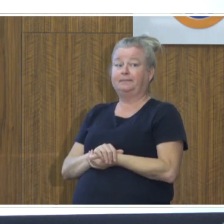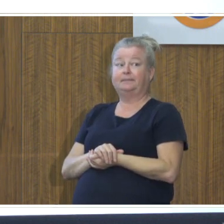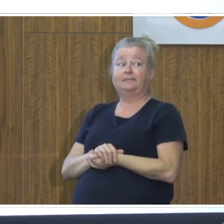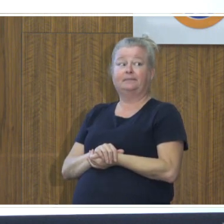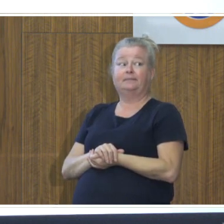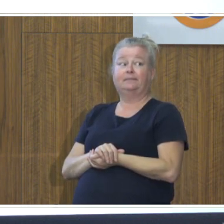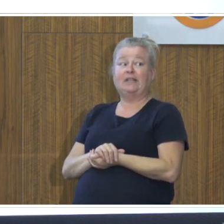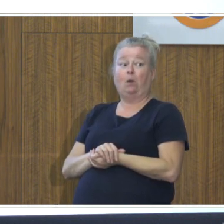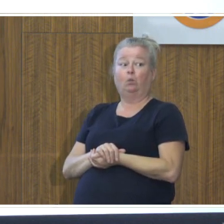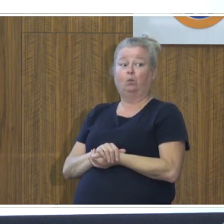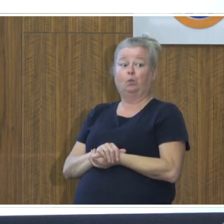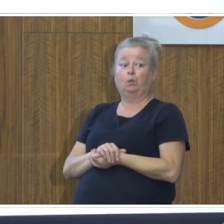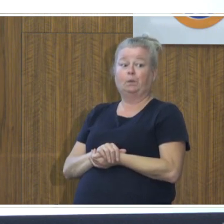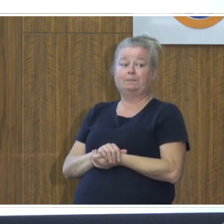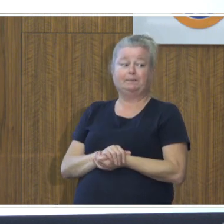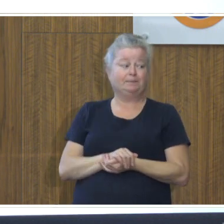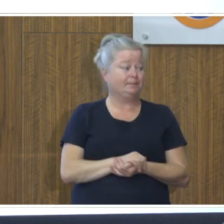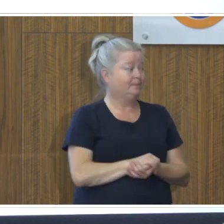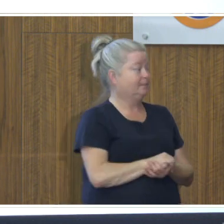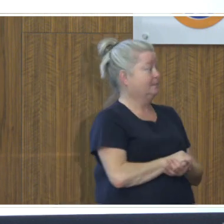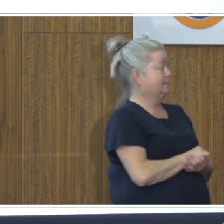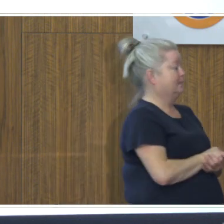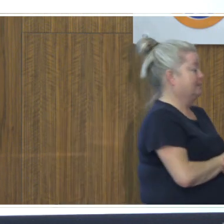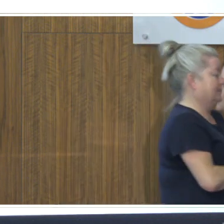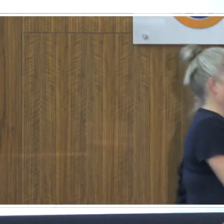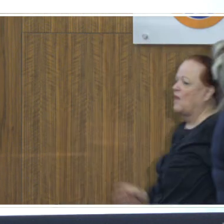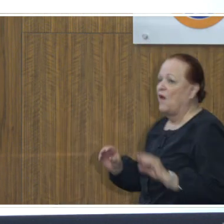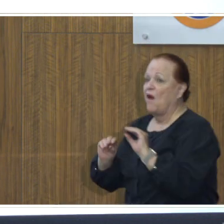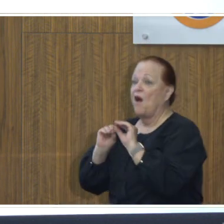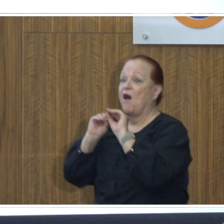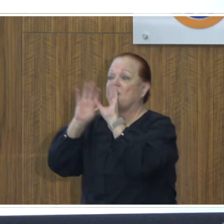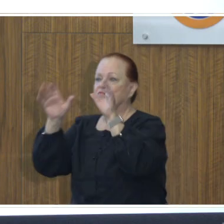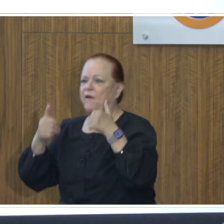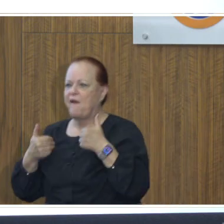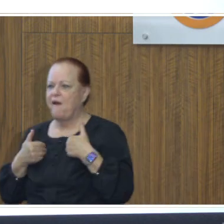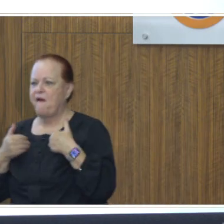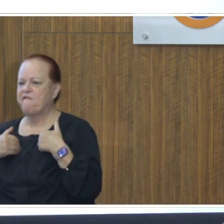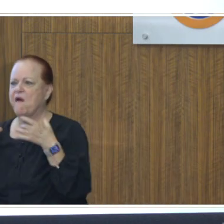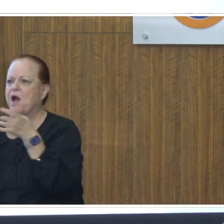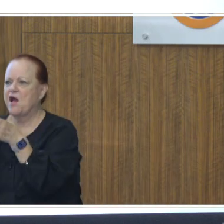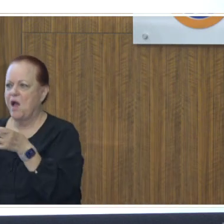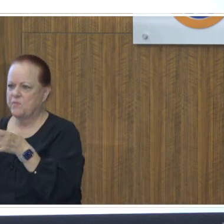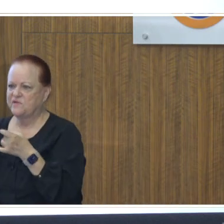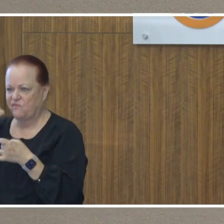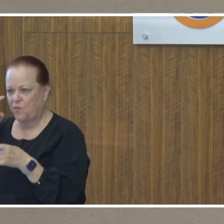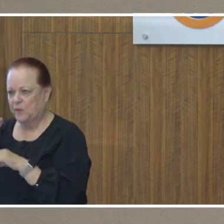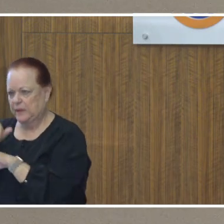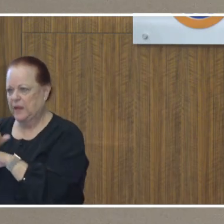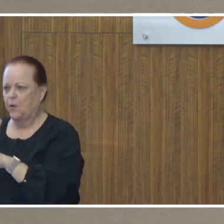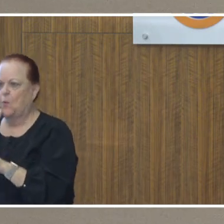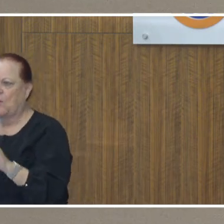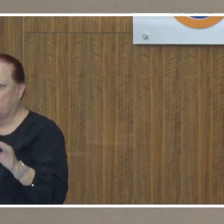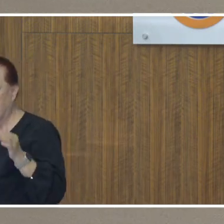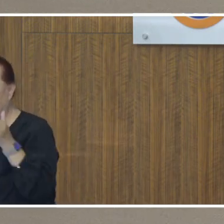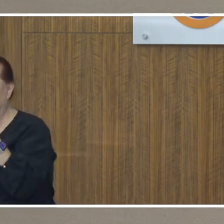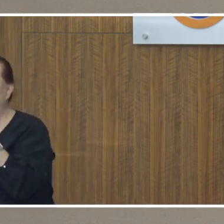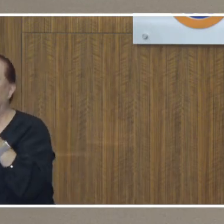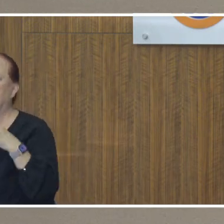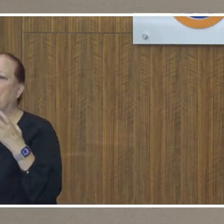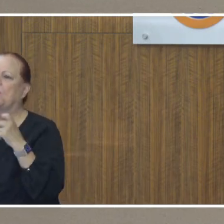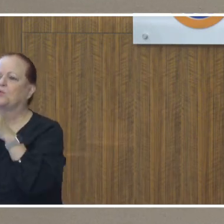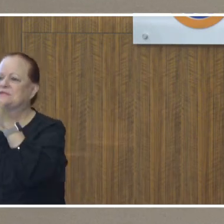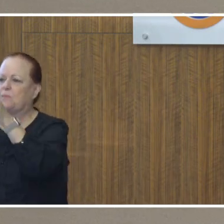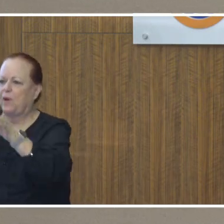Thank you, Deborah. And so obviously we have comments for tonight, which we're going to focus on, but also just kind of going throughout the process. So I'll talk